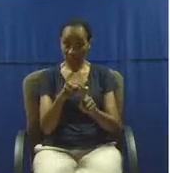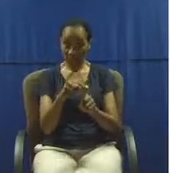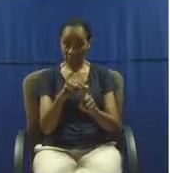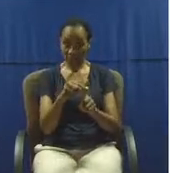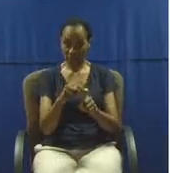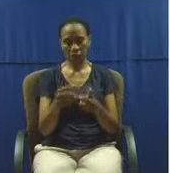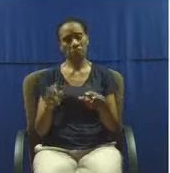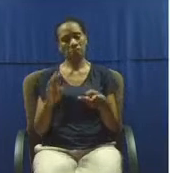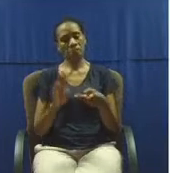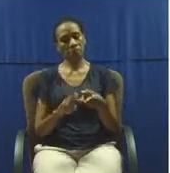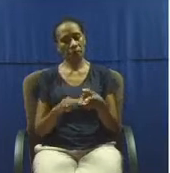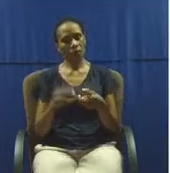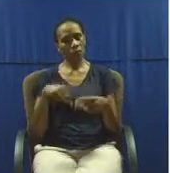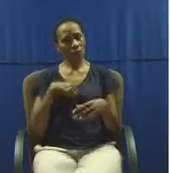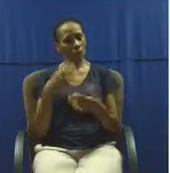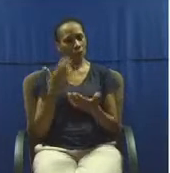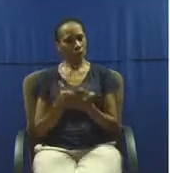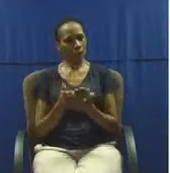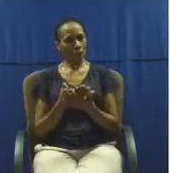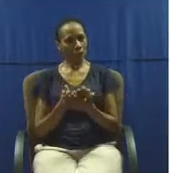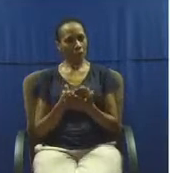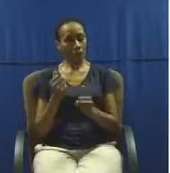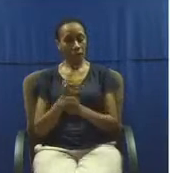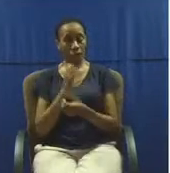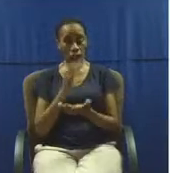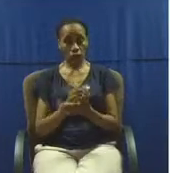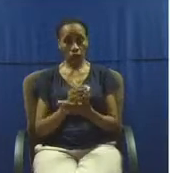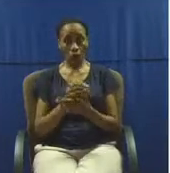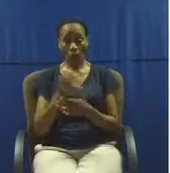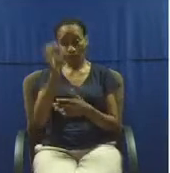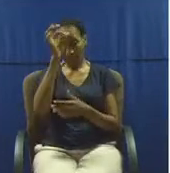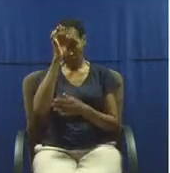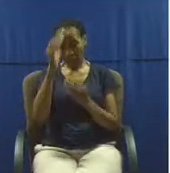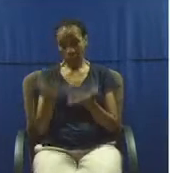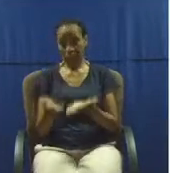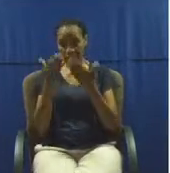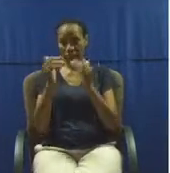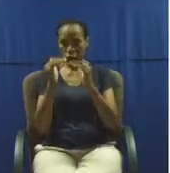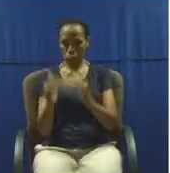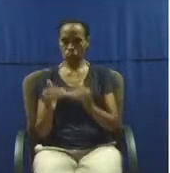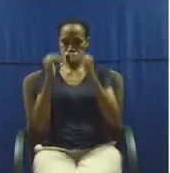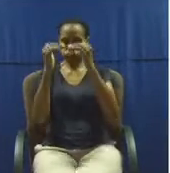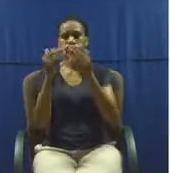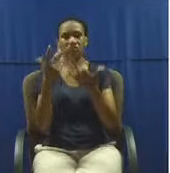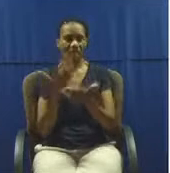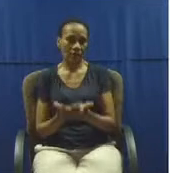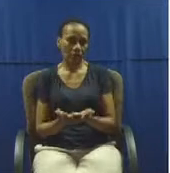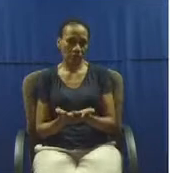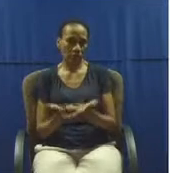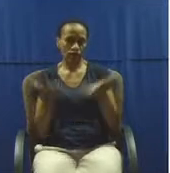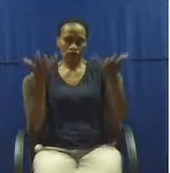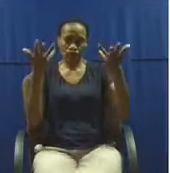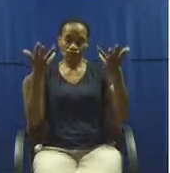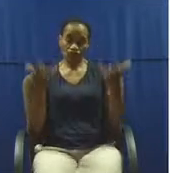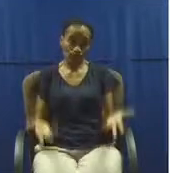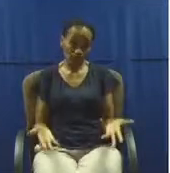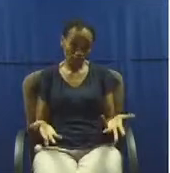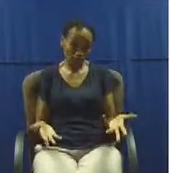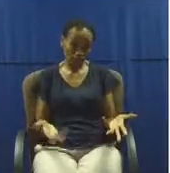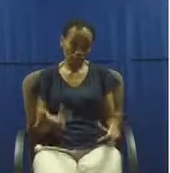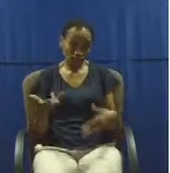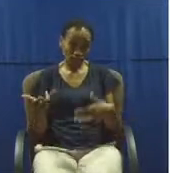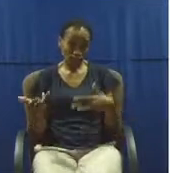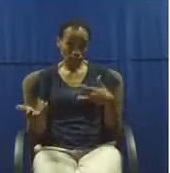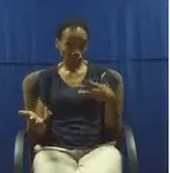able to take the police service forward. Now, we will be